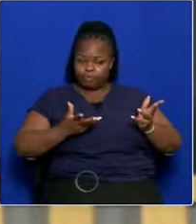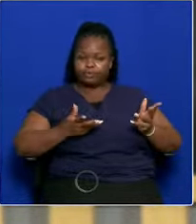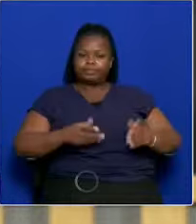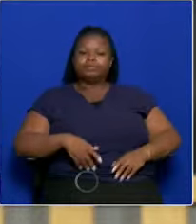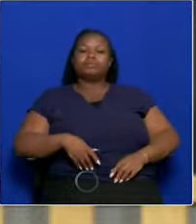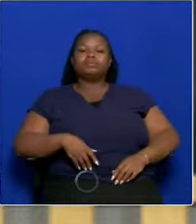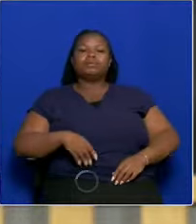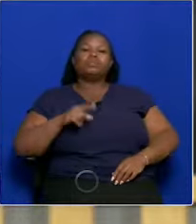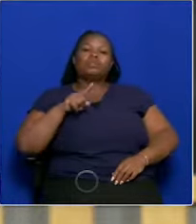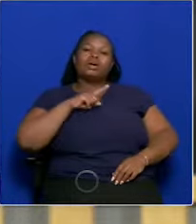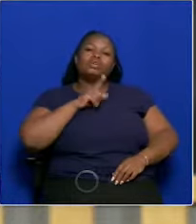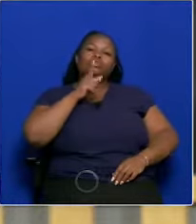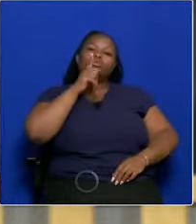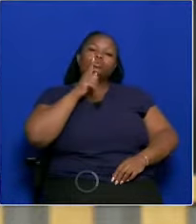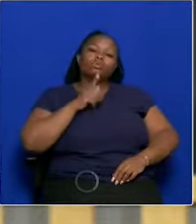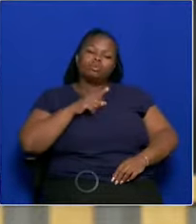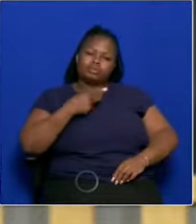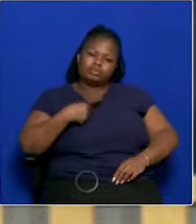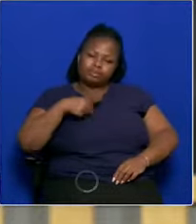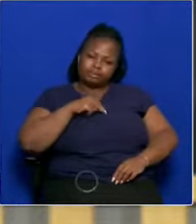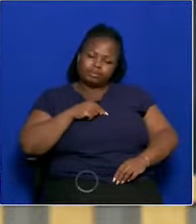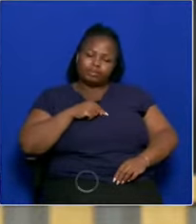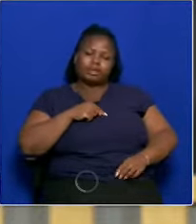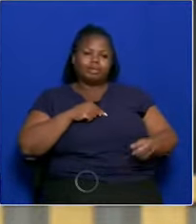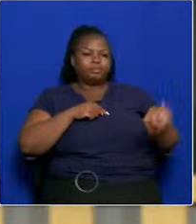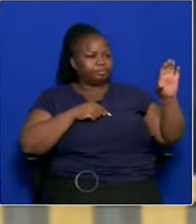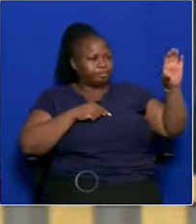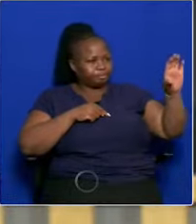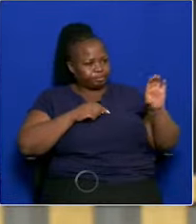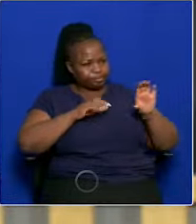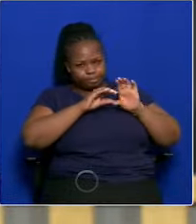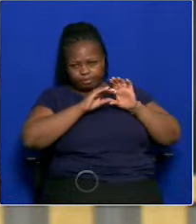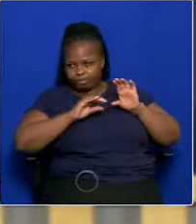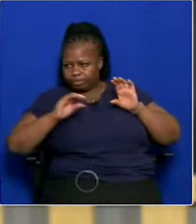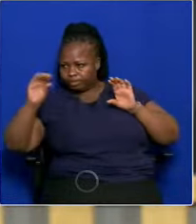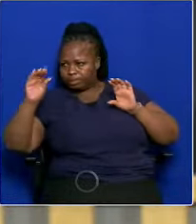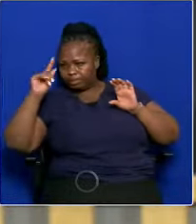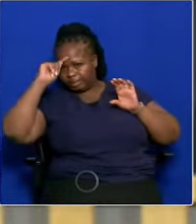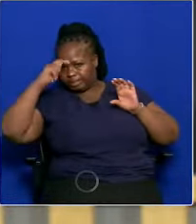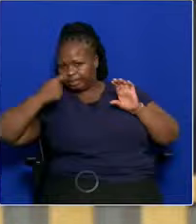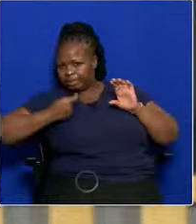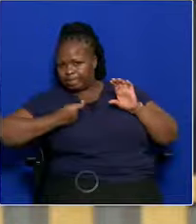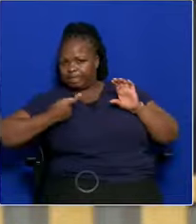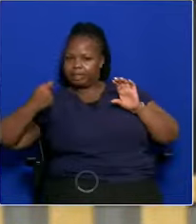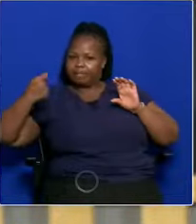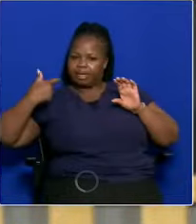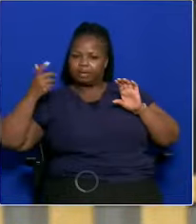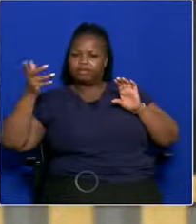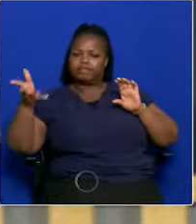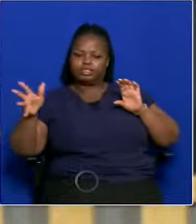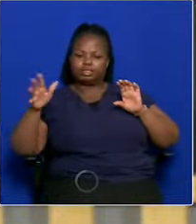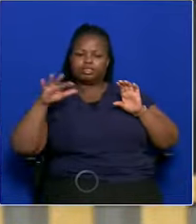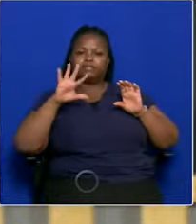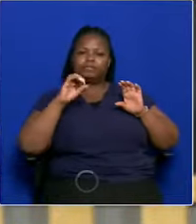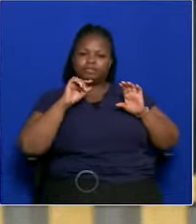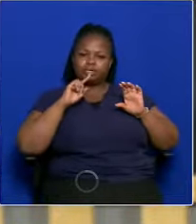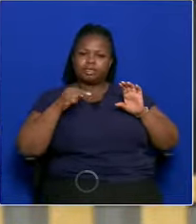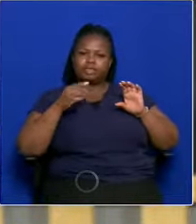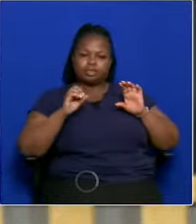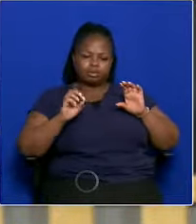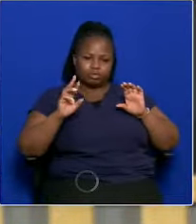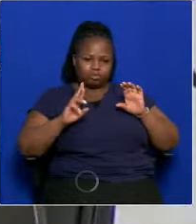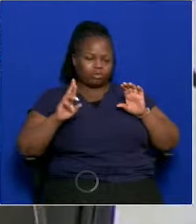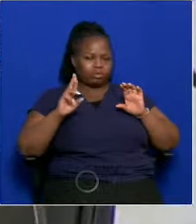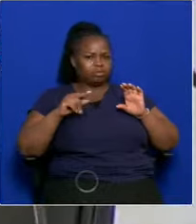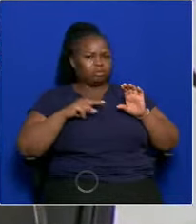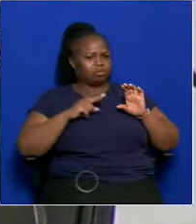us that you got a loan from him that explains that 50,000 rands, we had no way